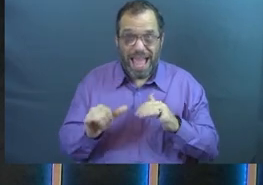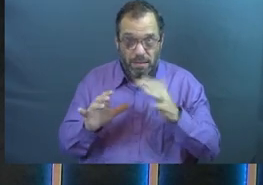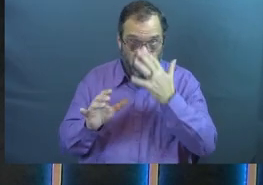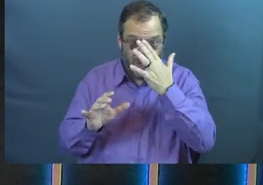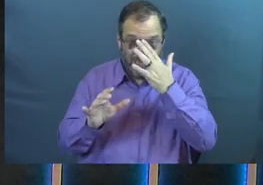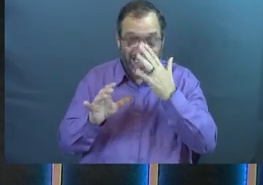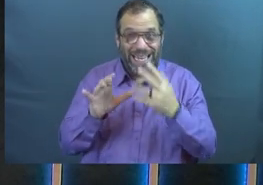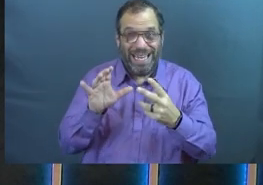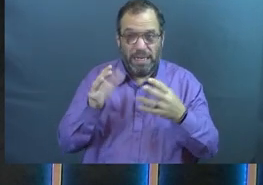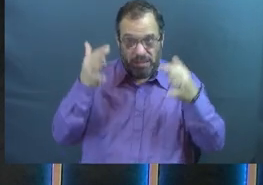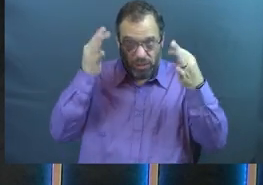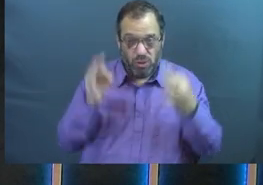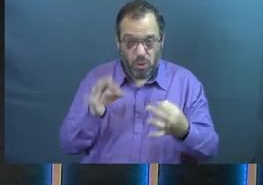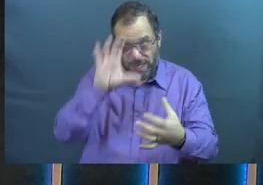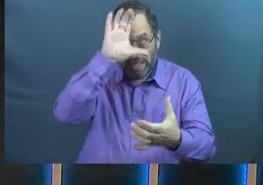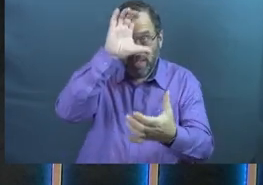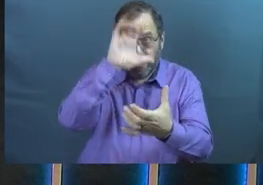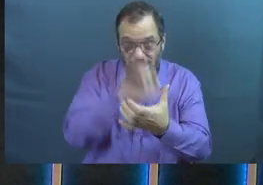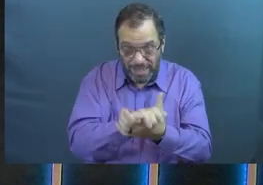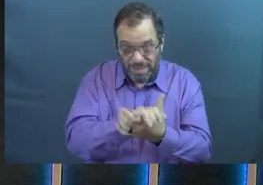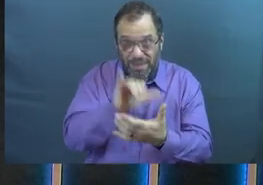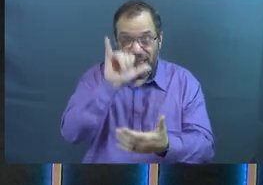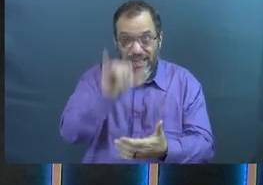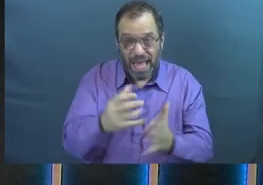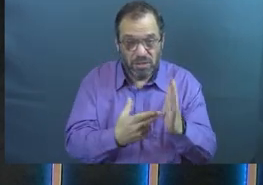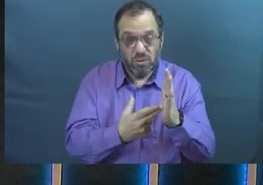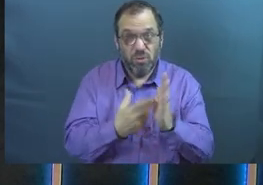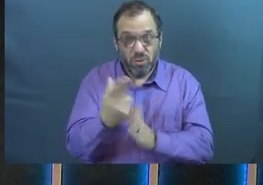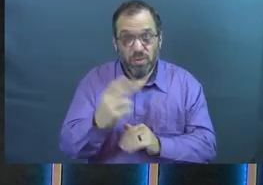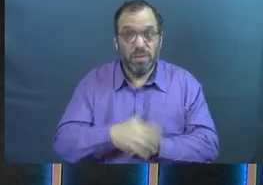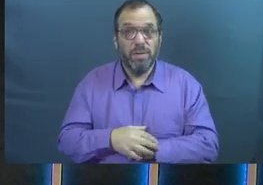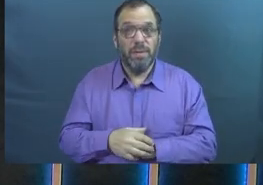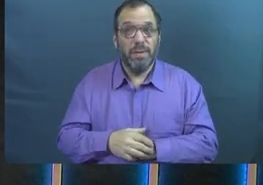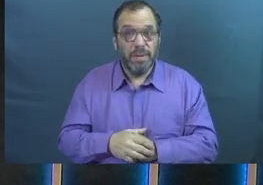there is a choice to believe that that's true.